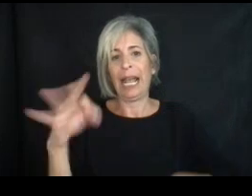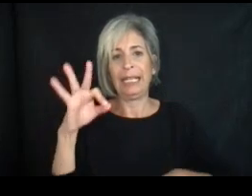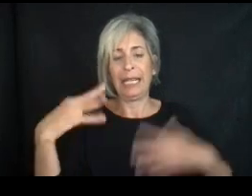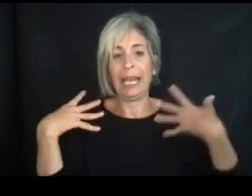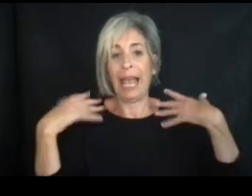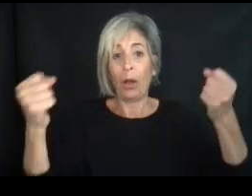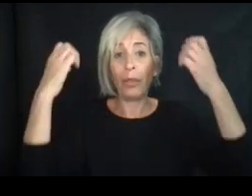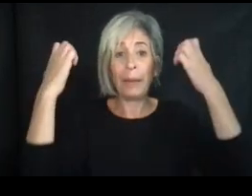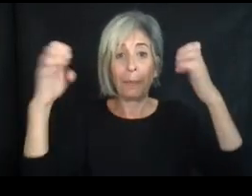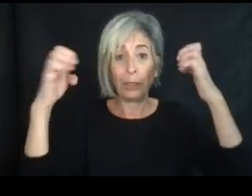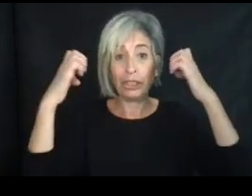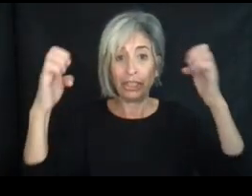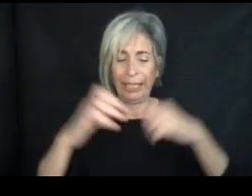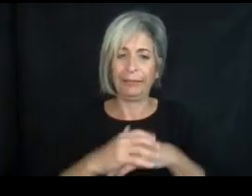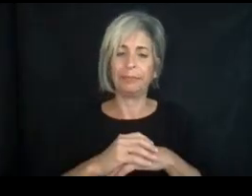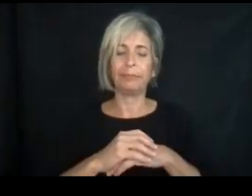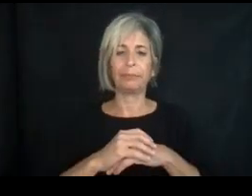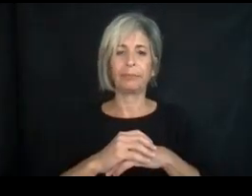slide, please.